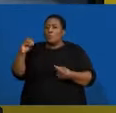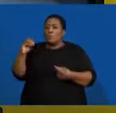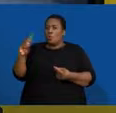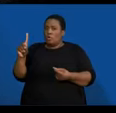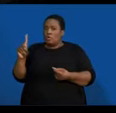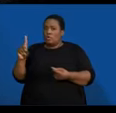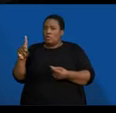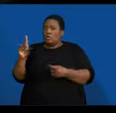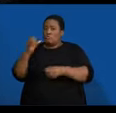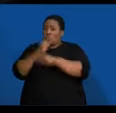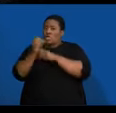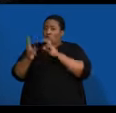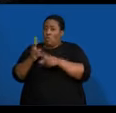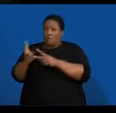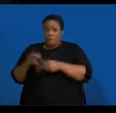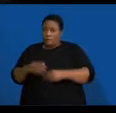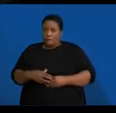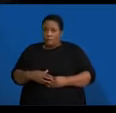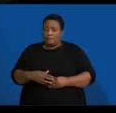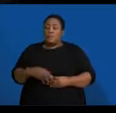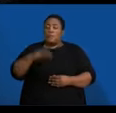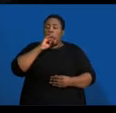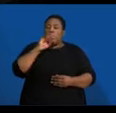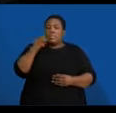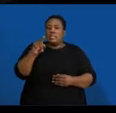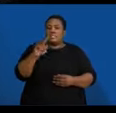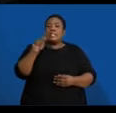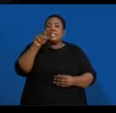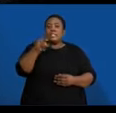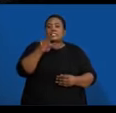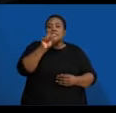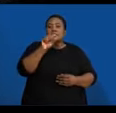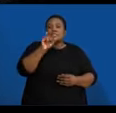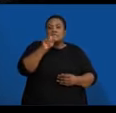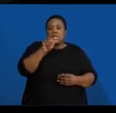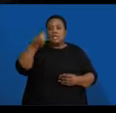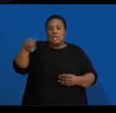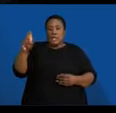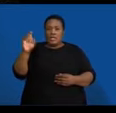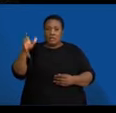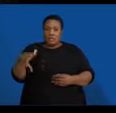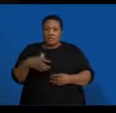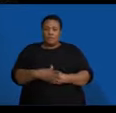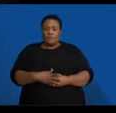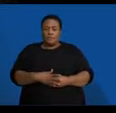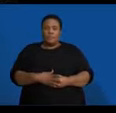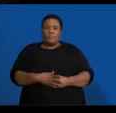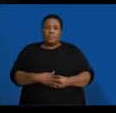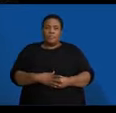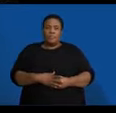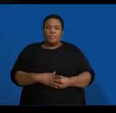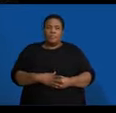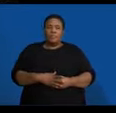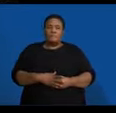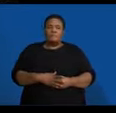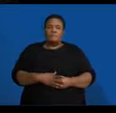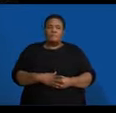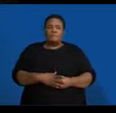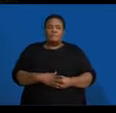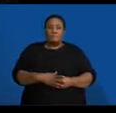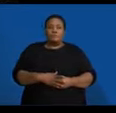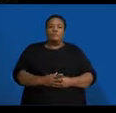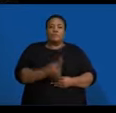12. So this means this will actually be sine of x. And therefore, this will then be equal